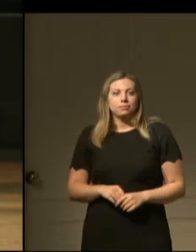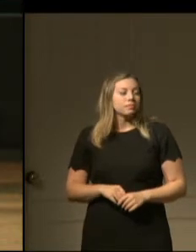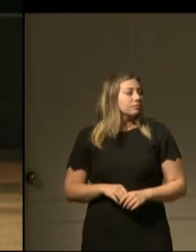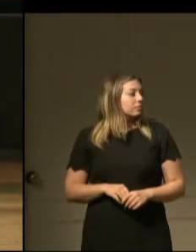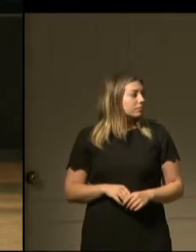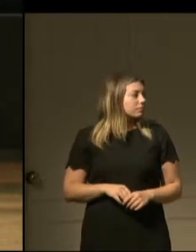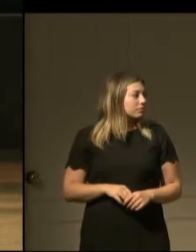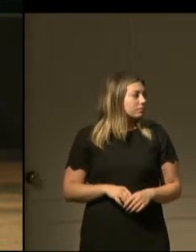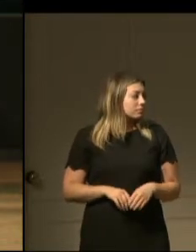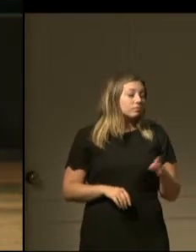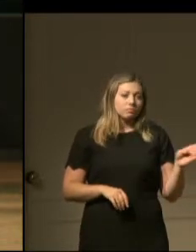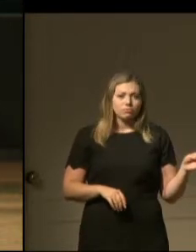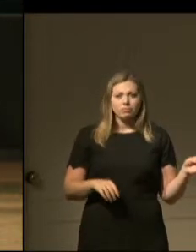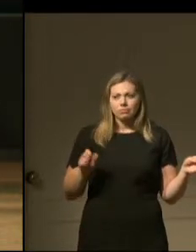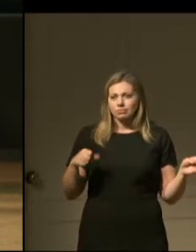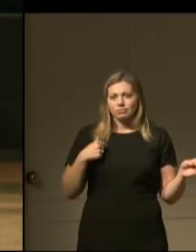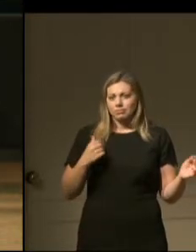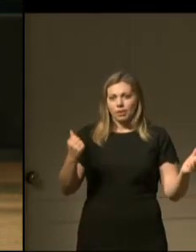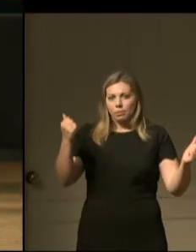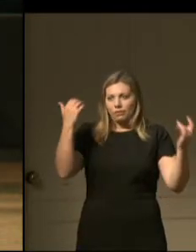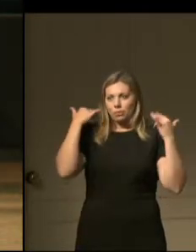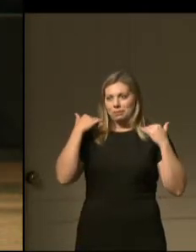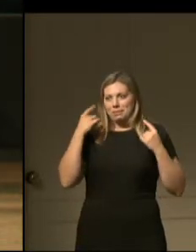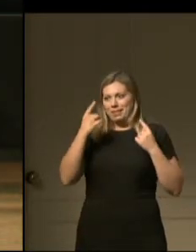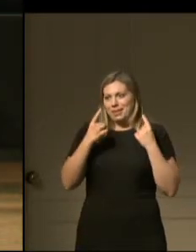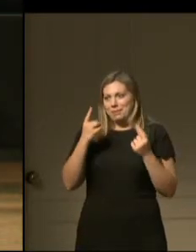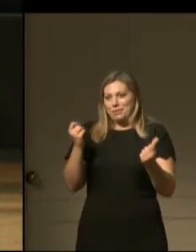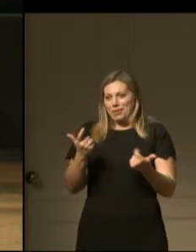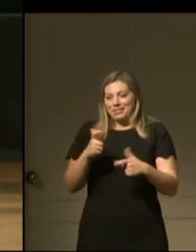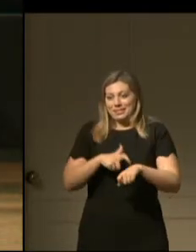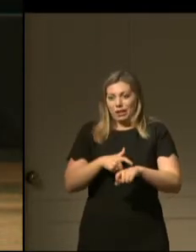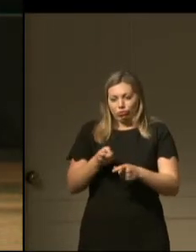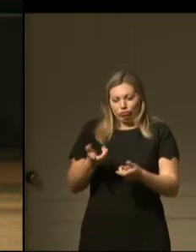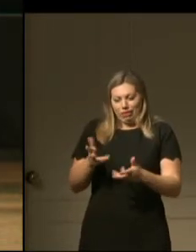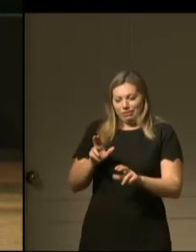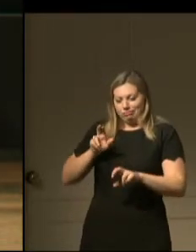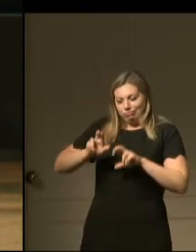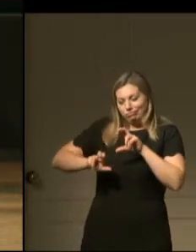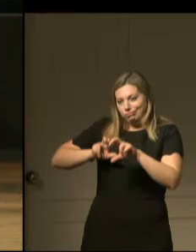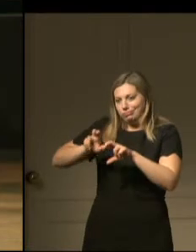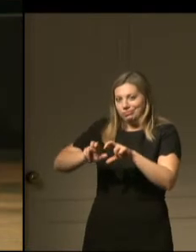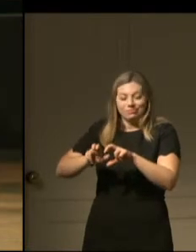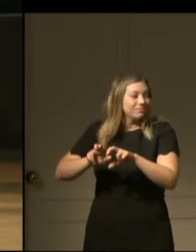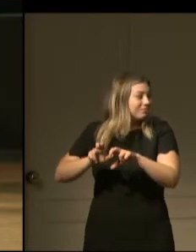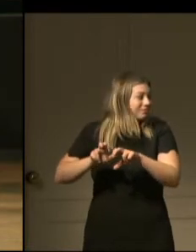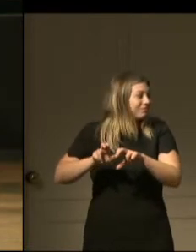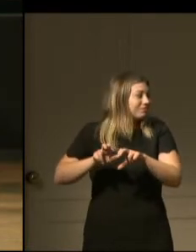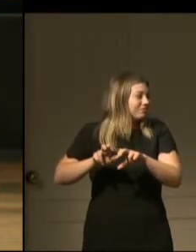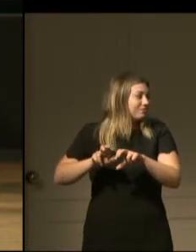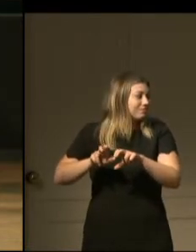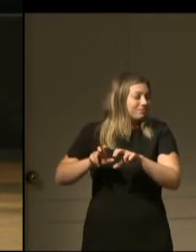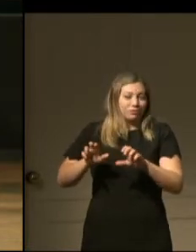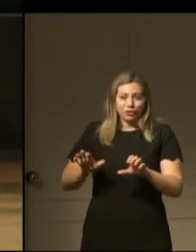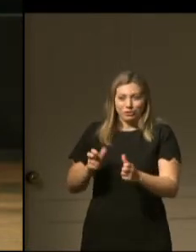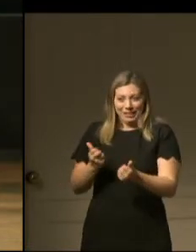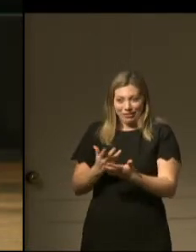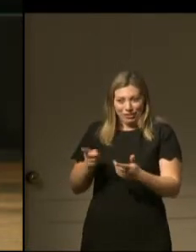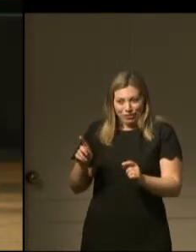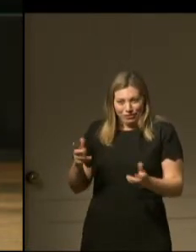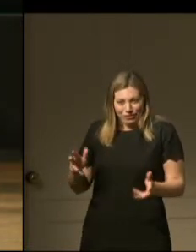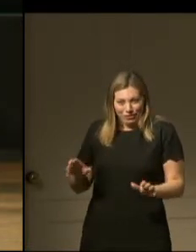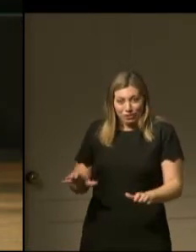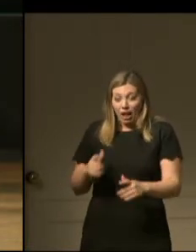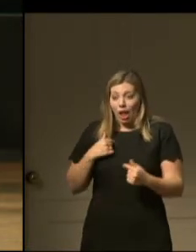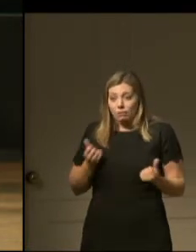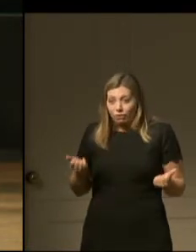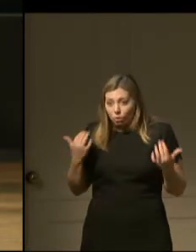Yeah, and I mean, I'm overwhelmed just thinking about all the time you must already be spending on like doing everything you do, and like